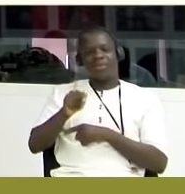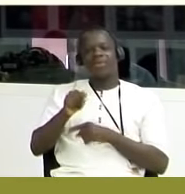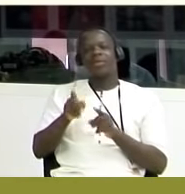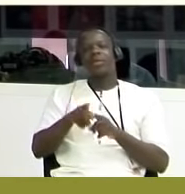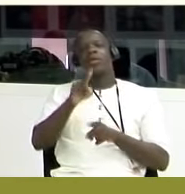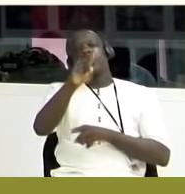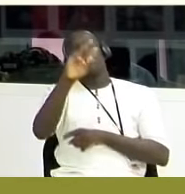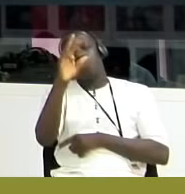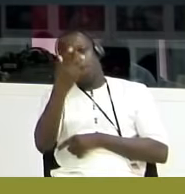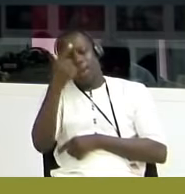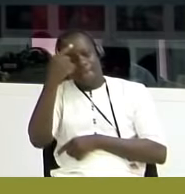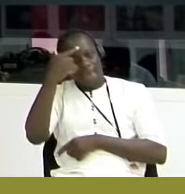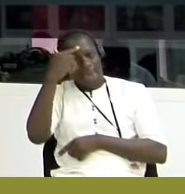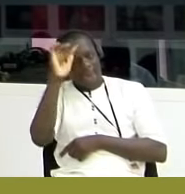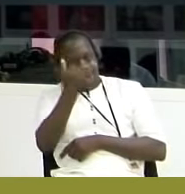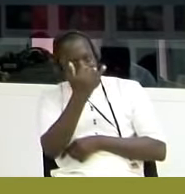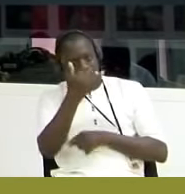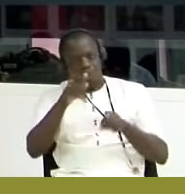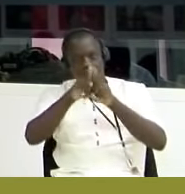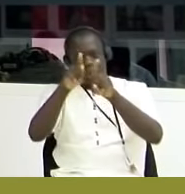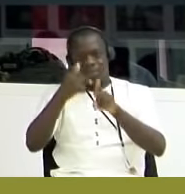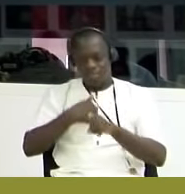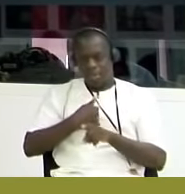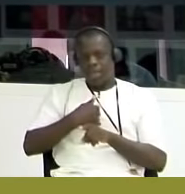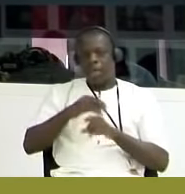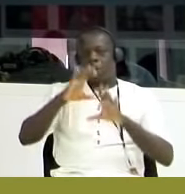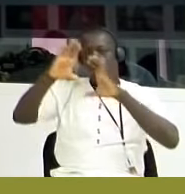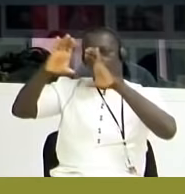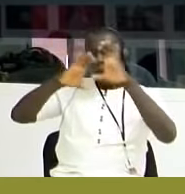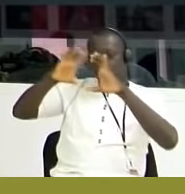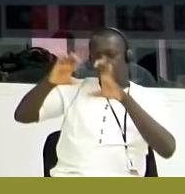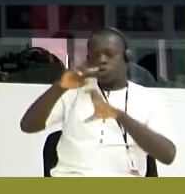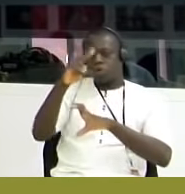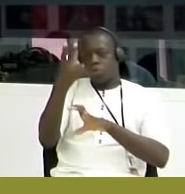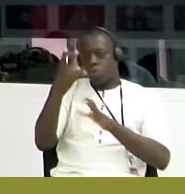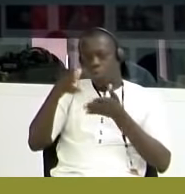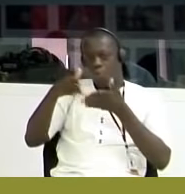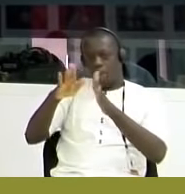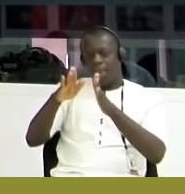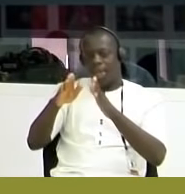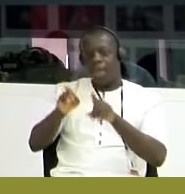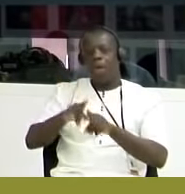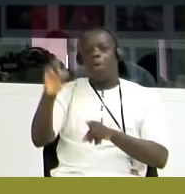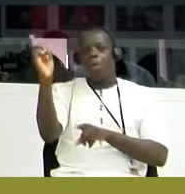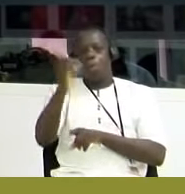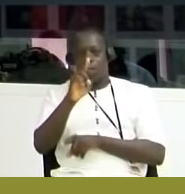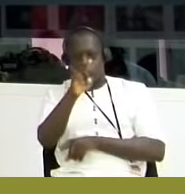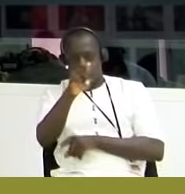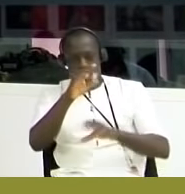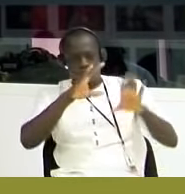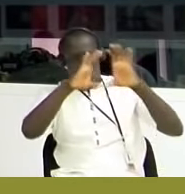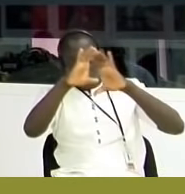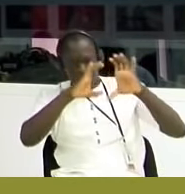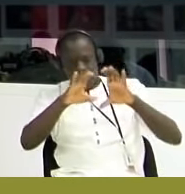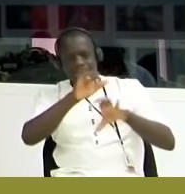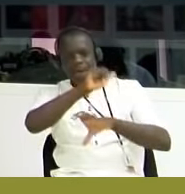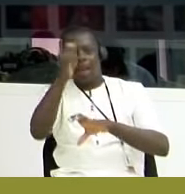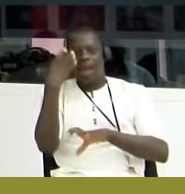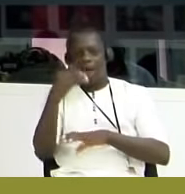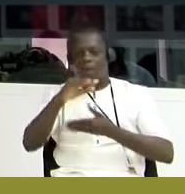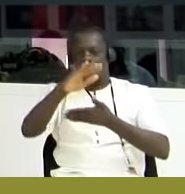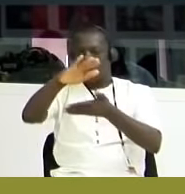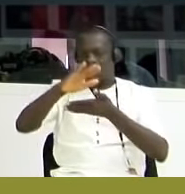two-way street, meaning what you communicate and how that message is received, correct? That's right. I agree with